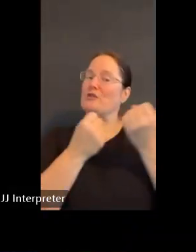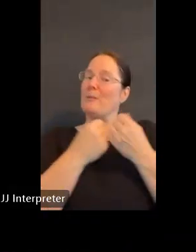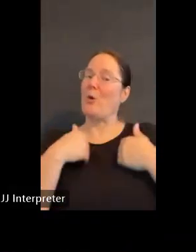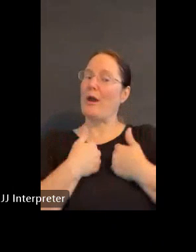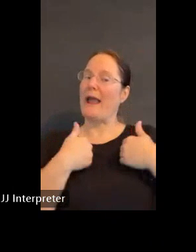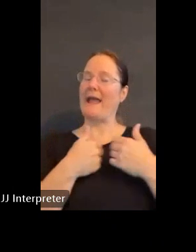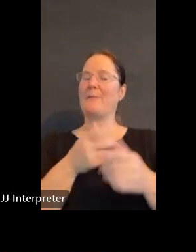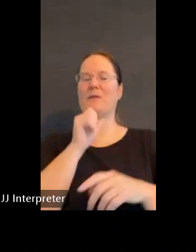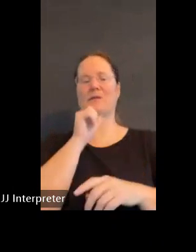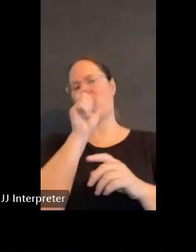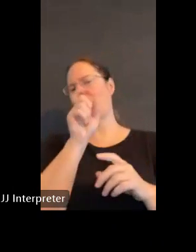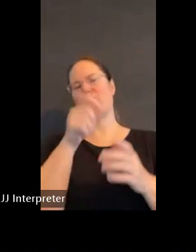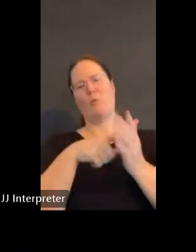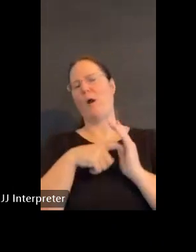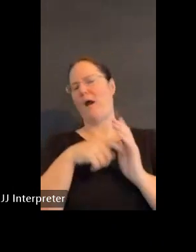I